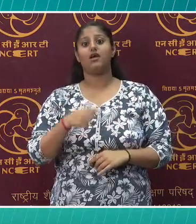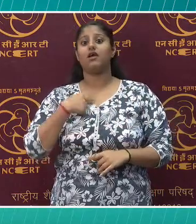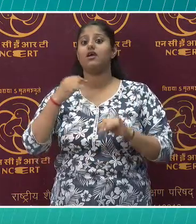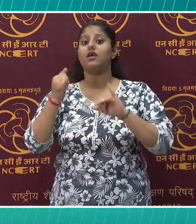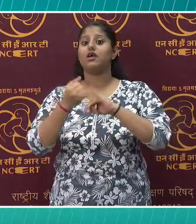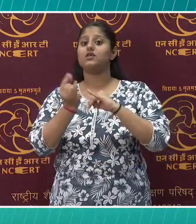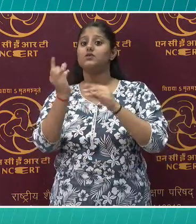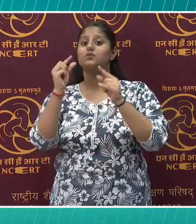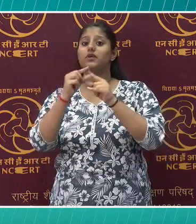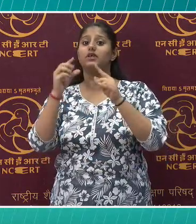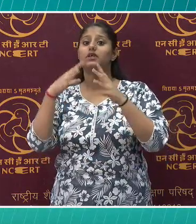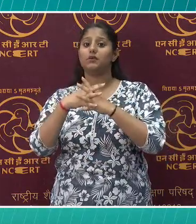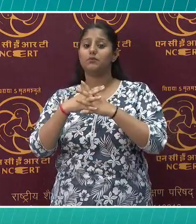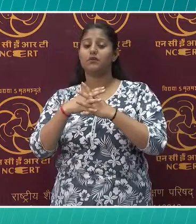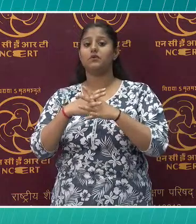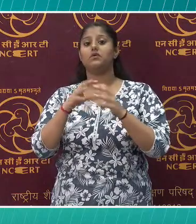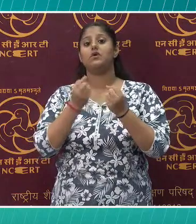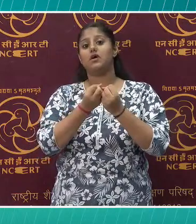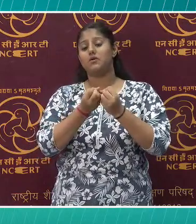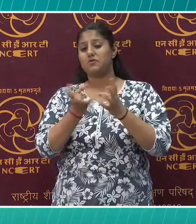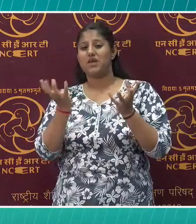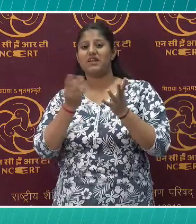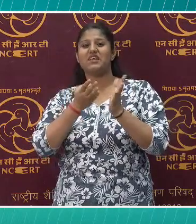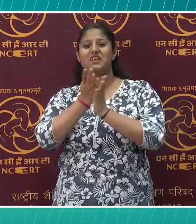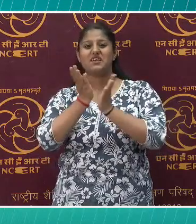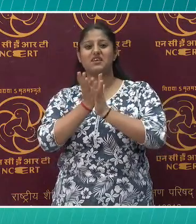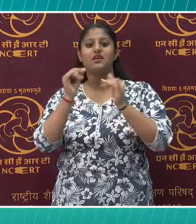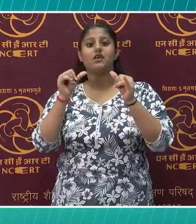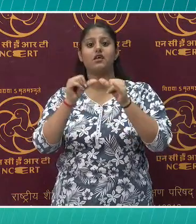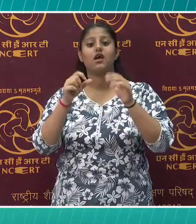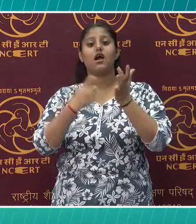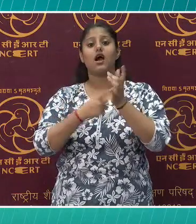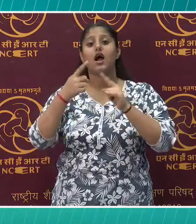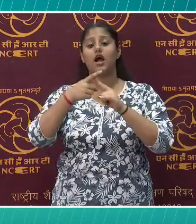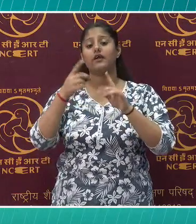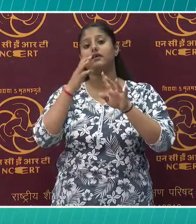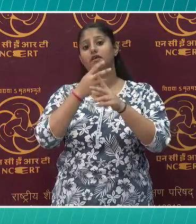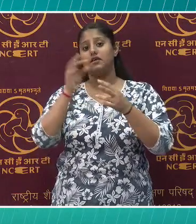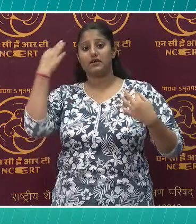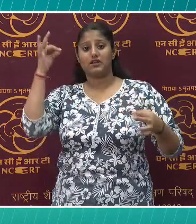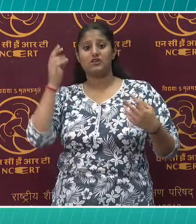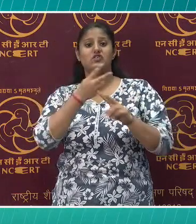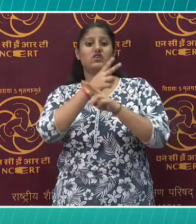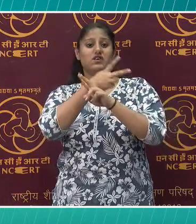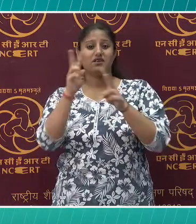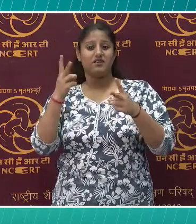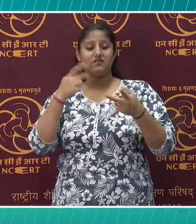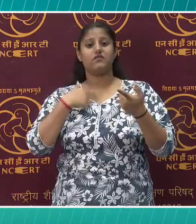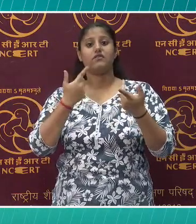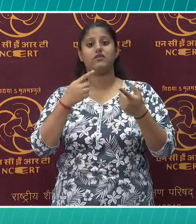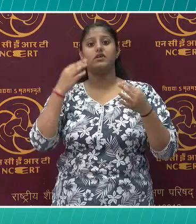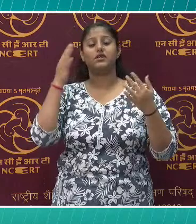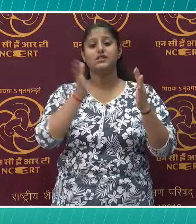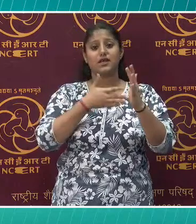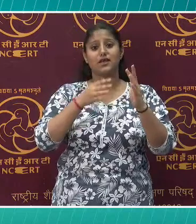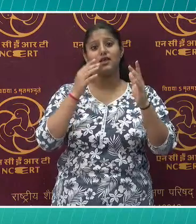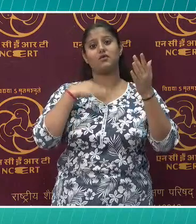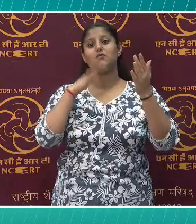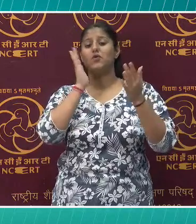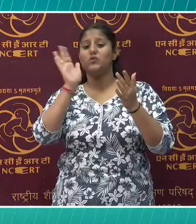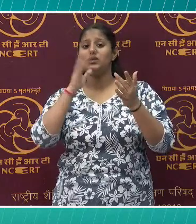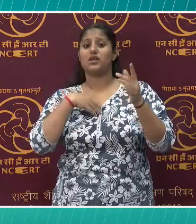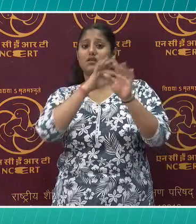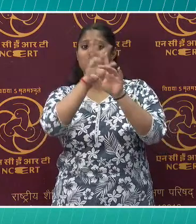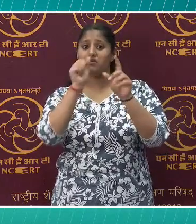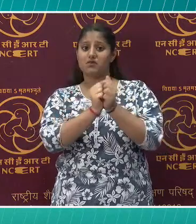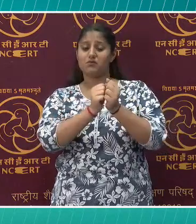SUPW, so many, right. Terminologies we have given to arts education. But this is the time, we really